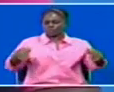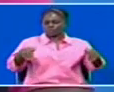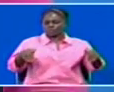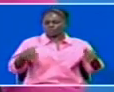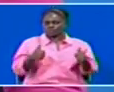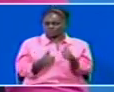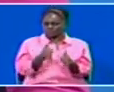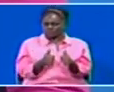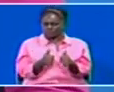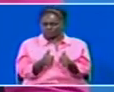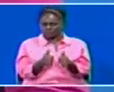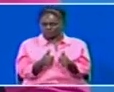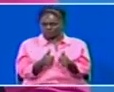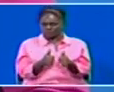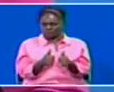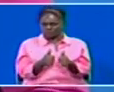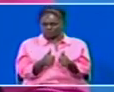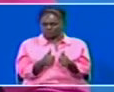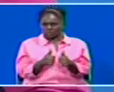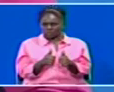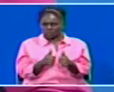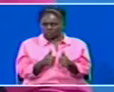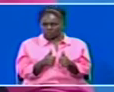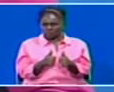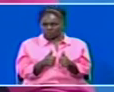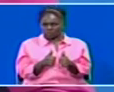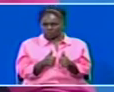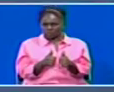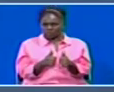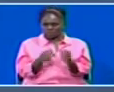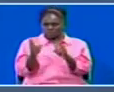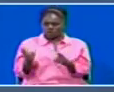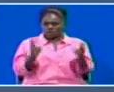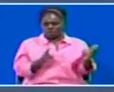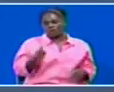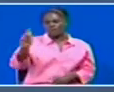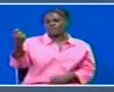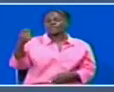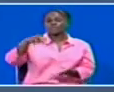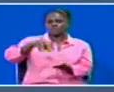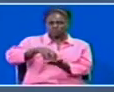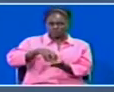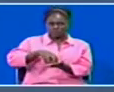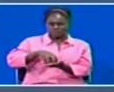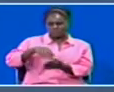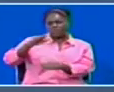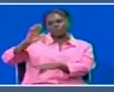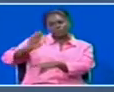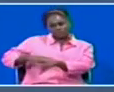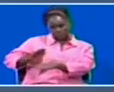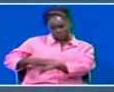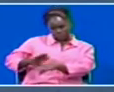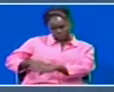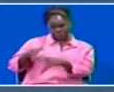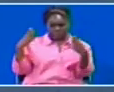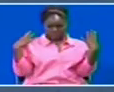you think? If we were to talk outside the normal Kenyan cynicism, I think it's a good exercise